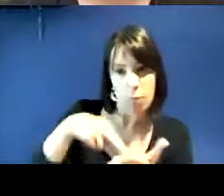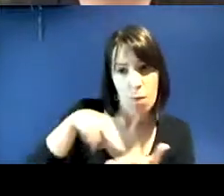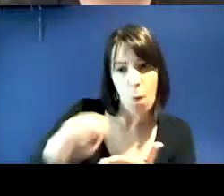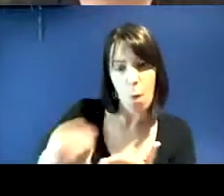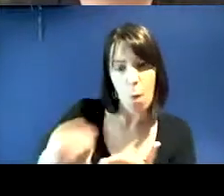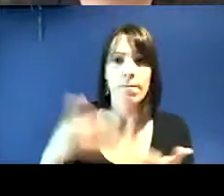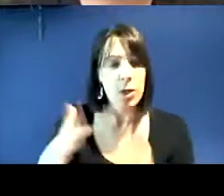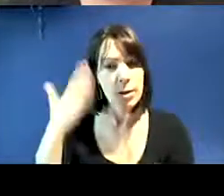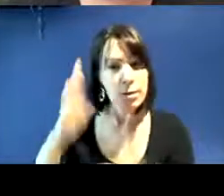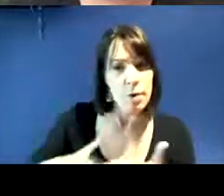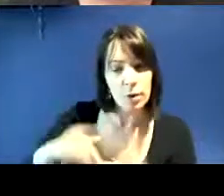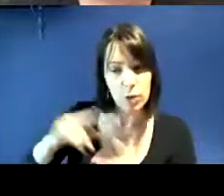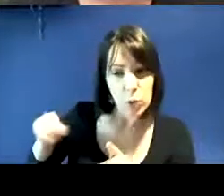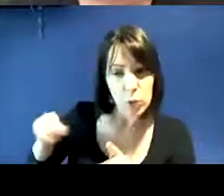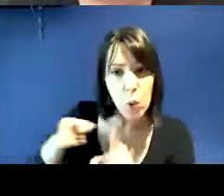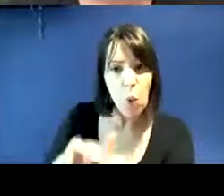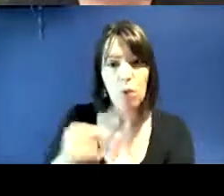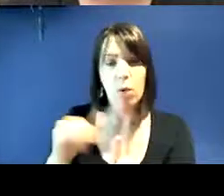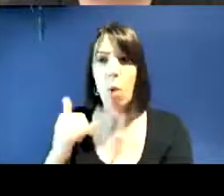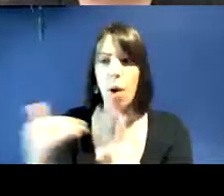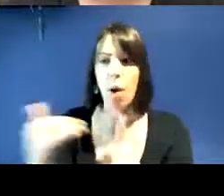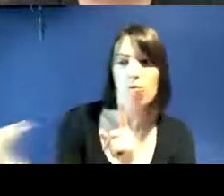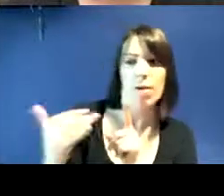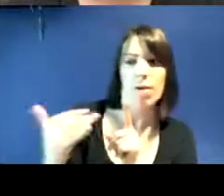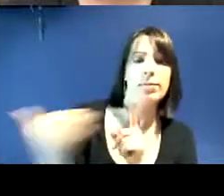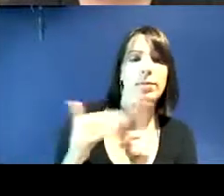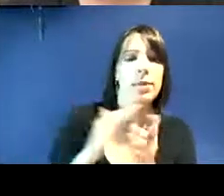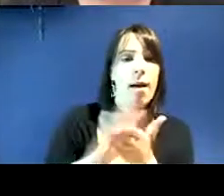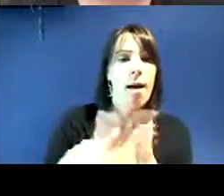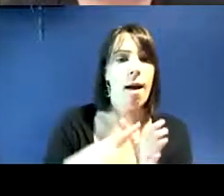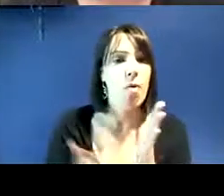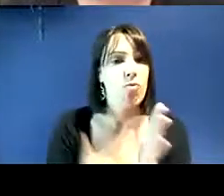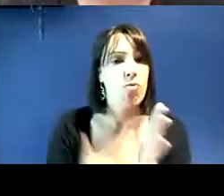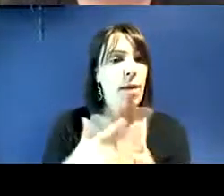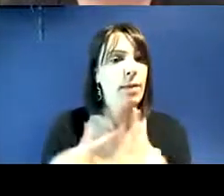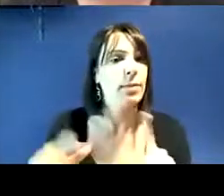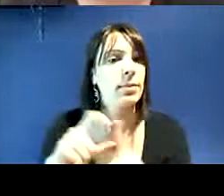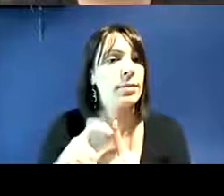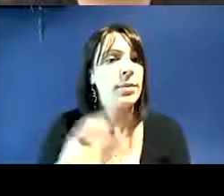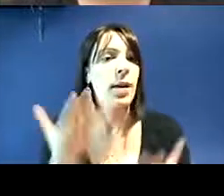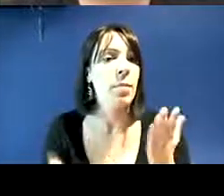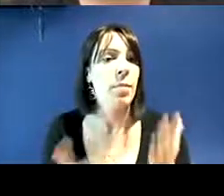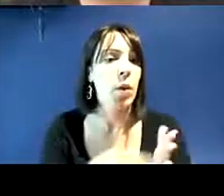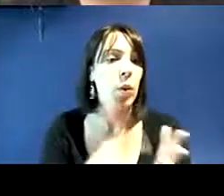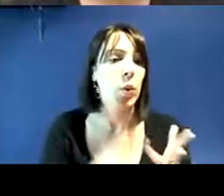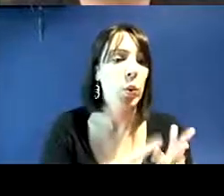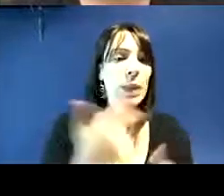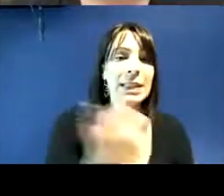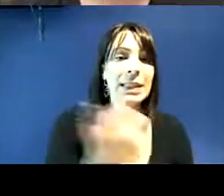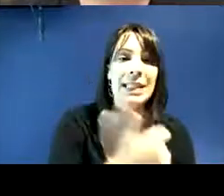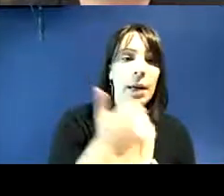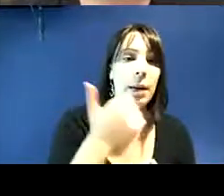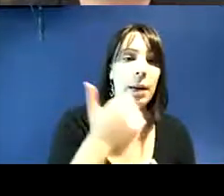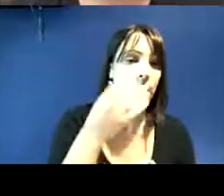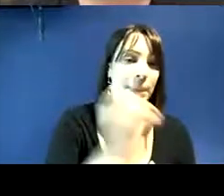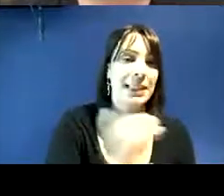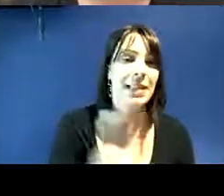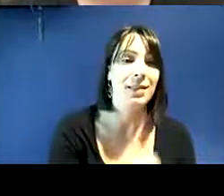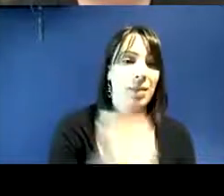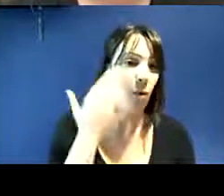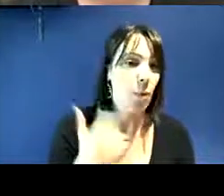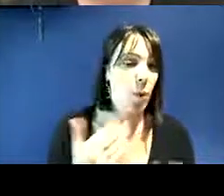or harassed, compared to 16% of women who don't have a disability. It's really easy to